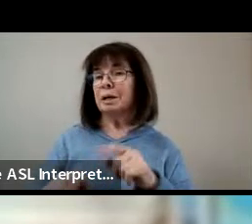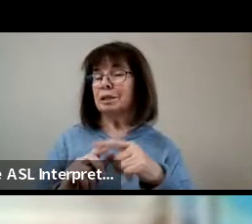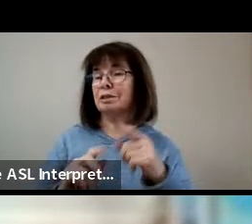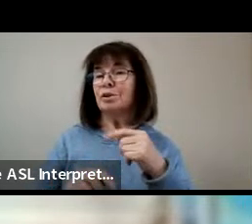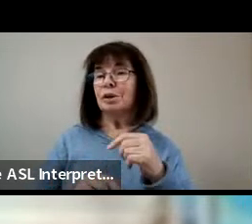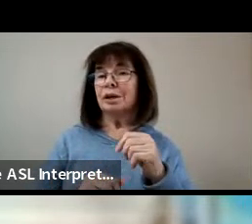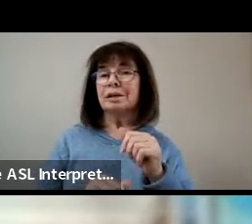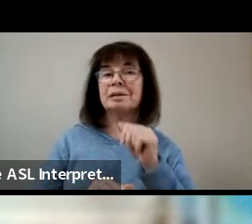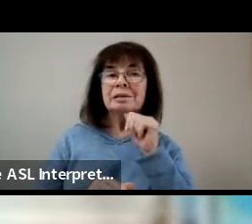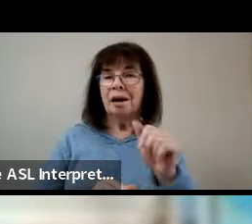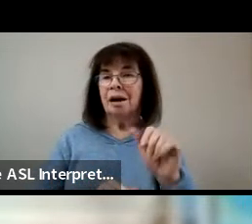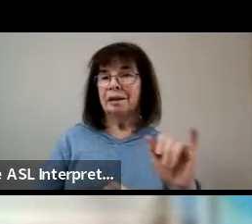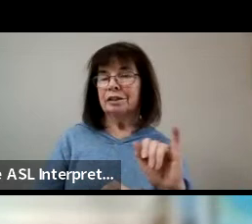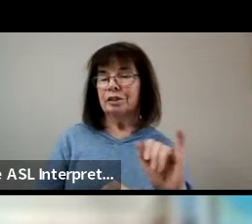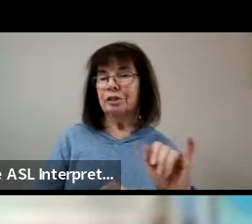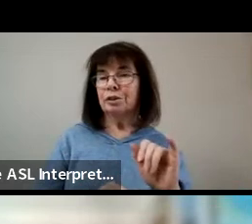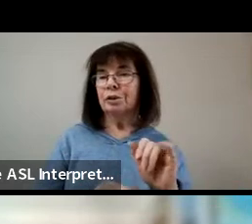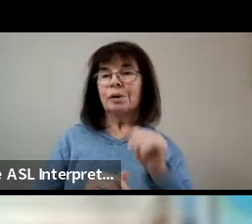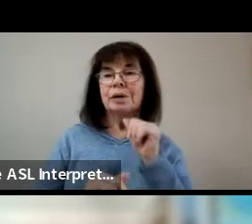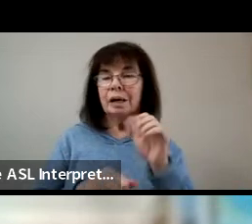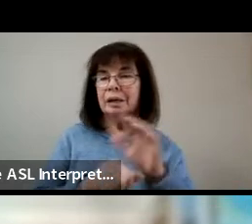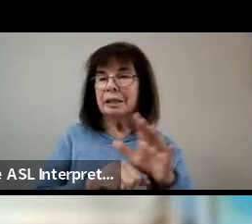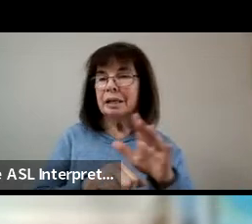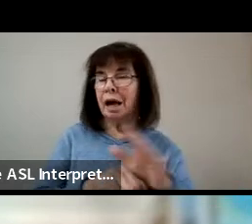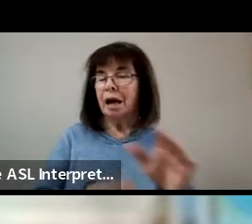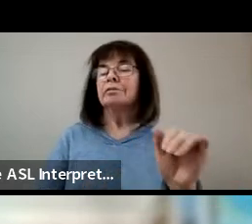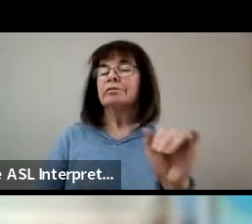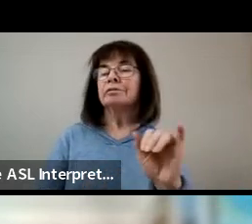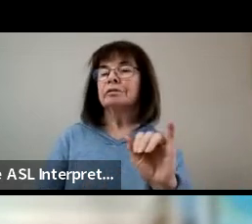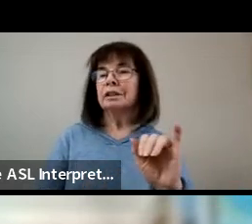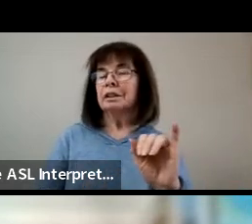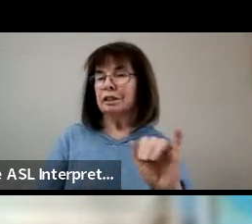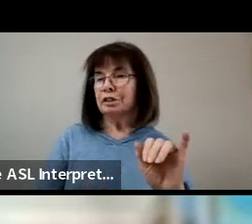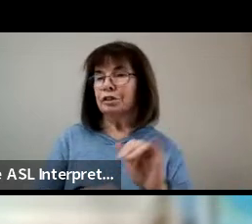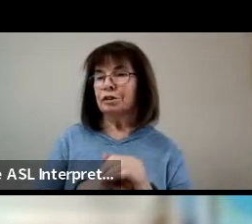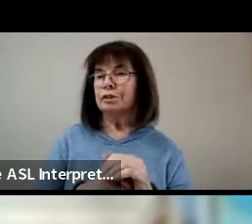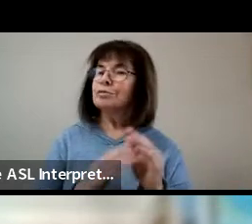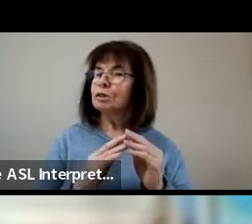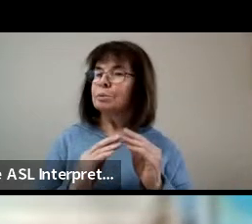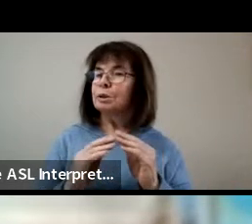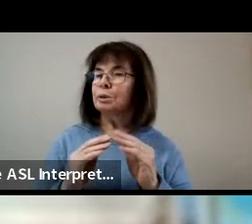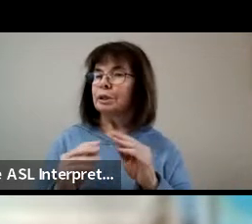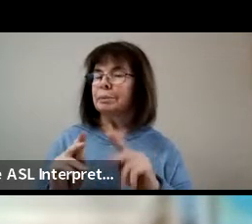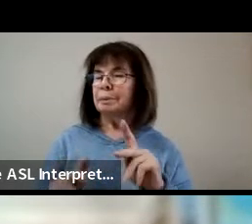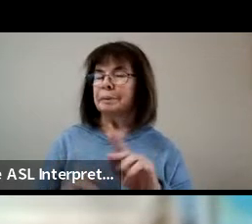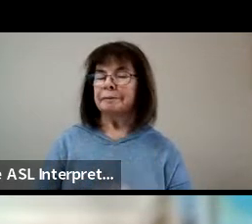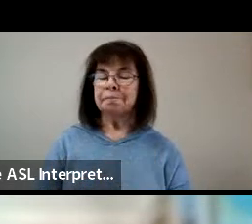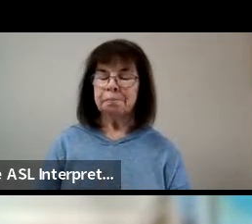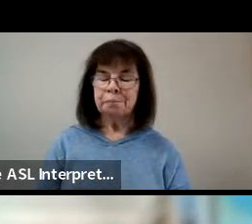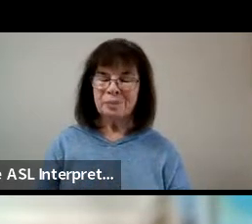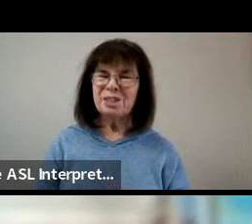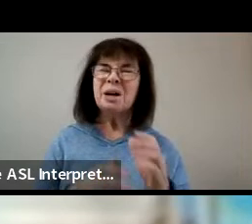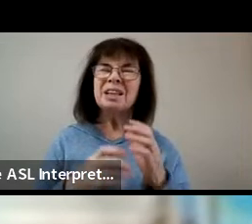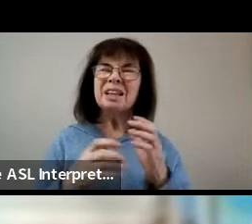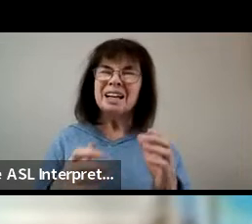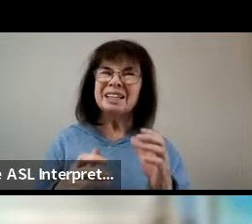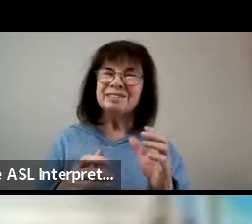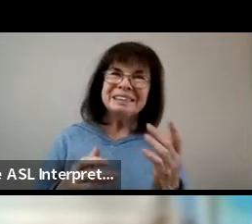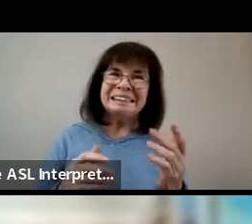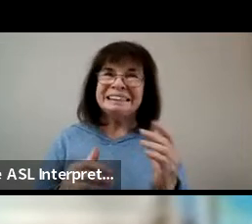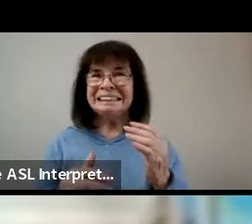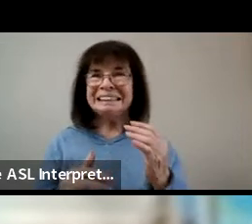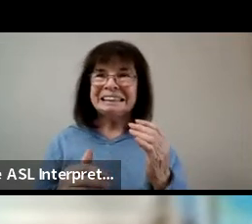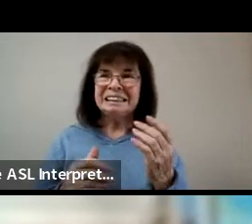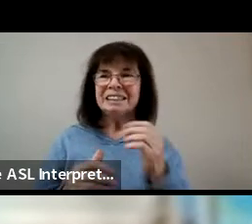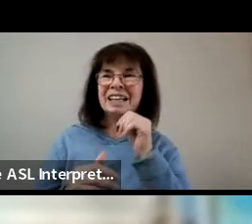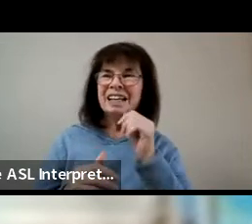community members. So it feels like a little bit of like uncertainty at the moment about multiple things, not just